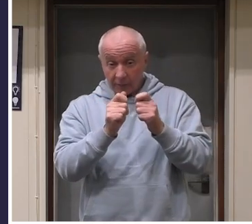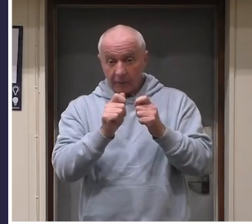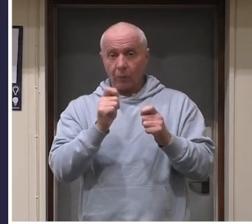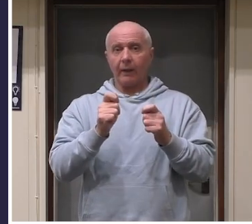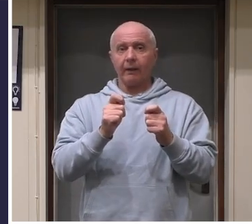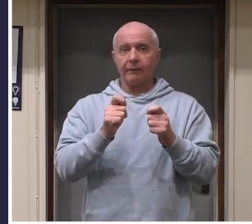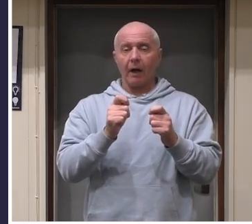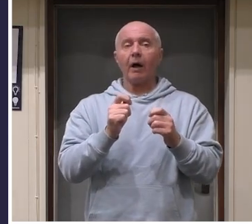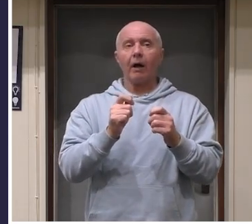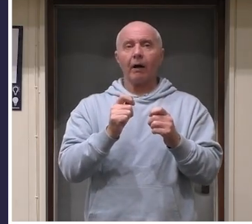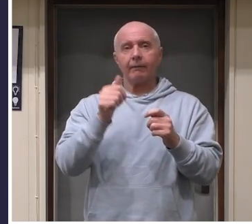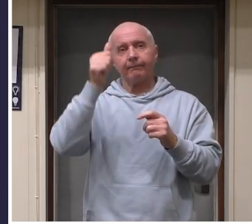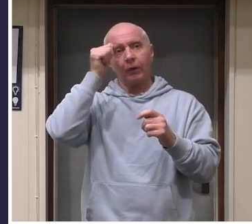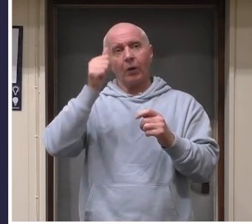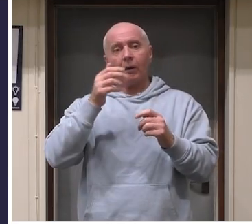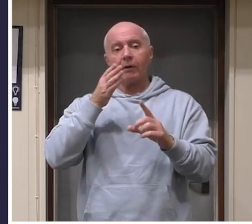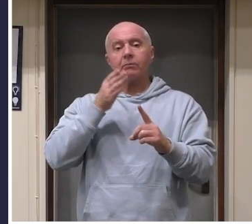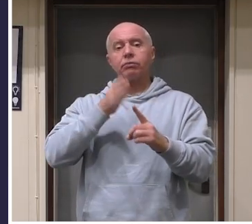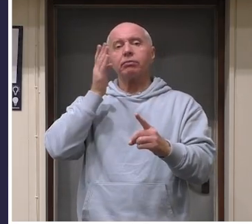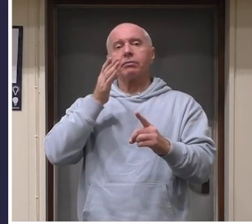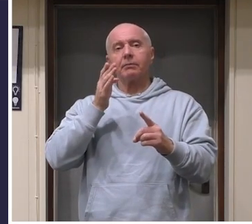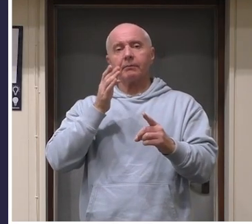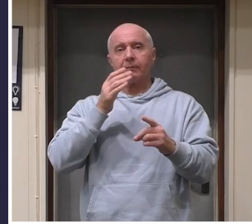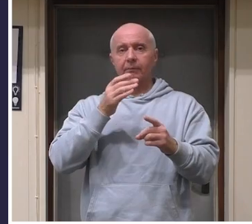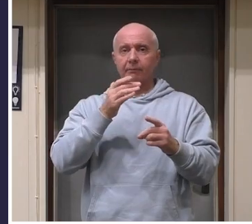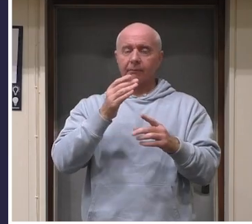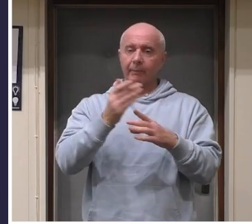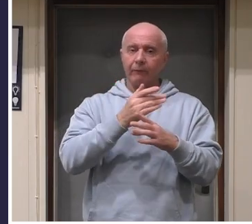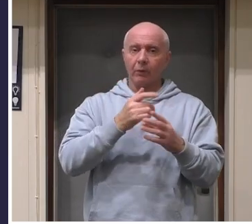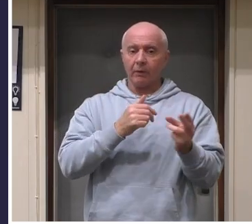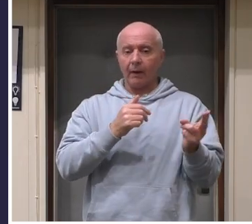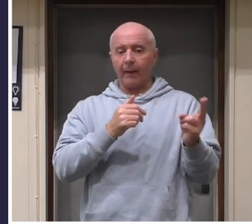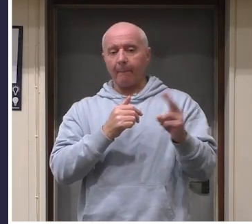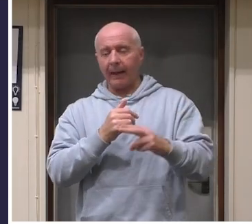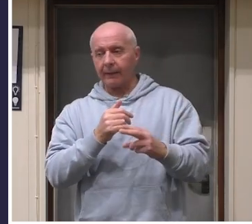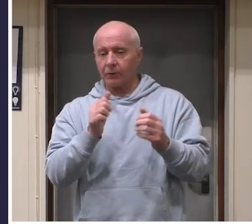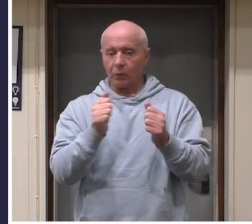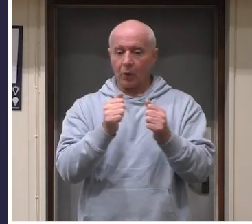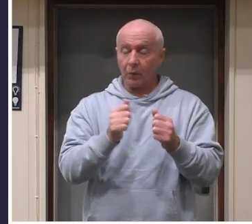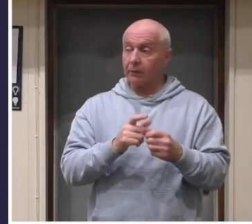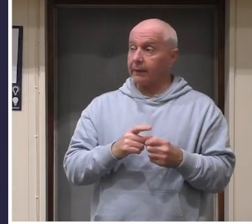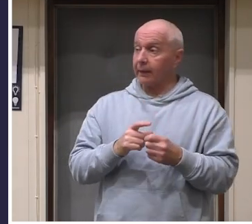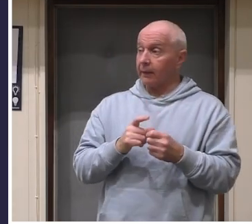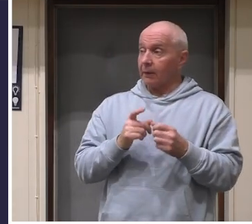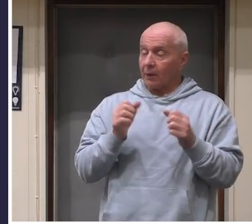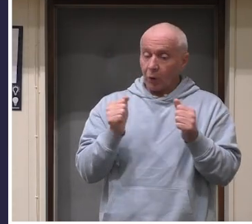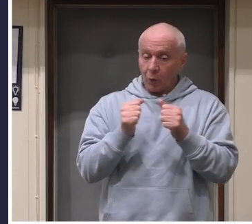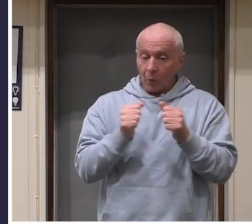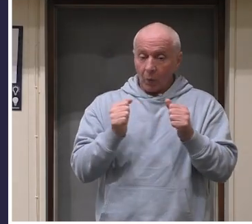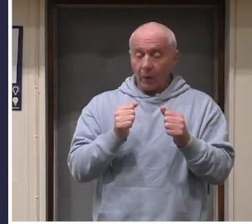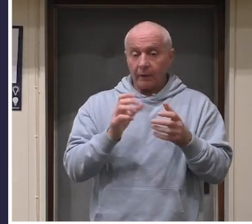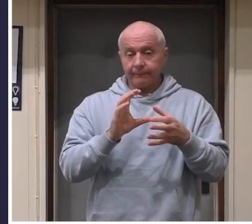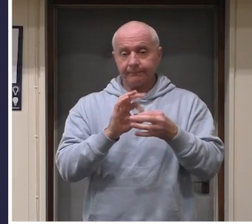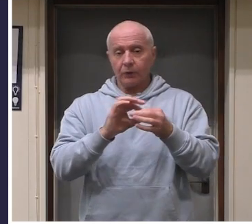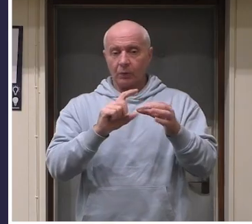give you a big signal before it comes back to its cold state. And that's what I try to represent there. So you need to cool your motion to this quantum regime,